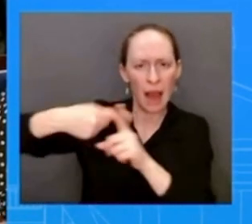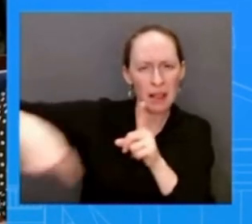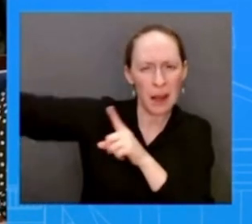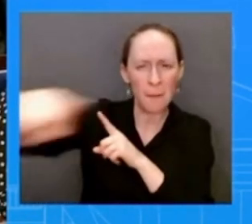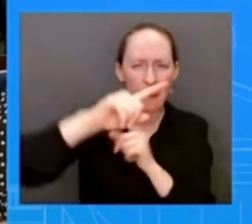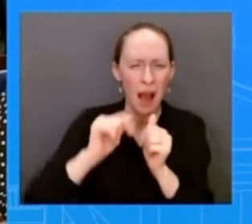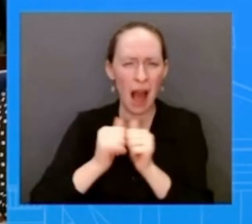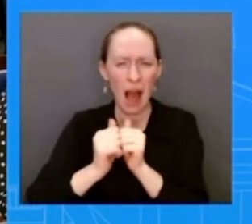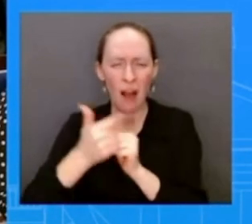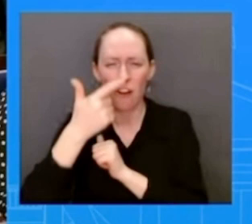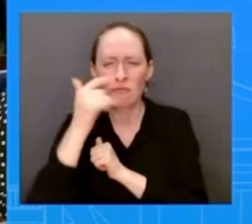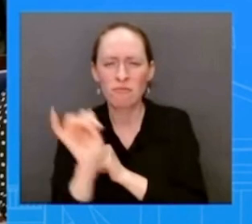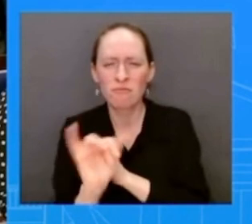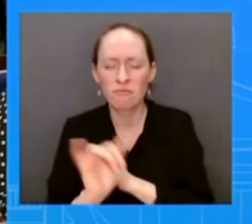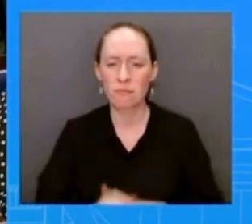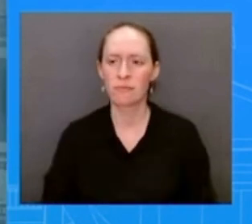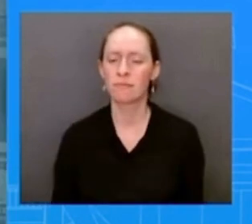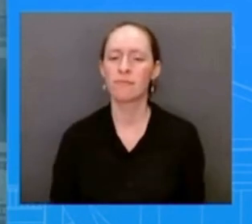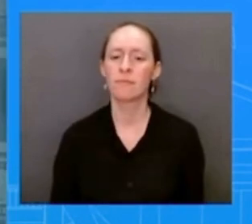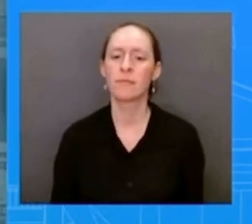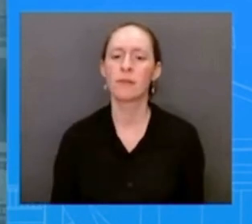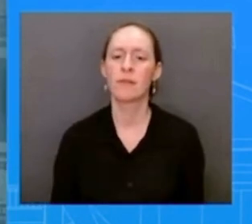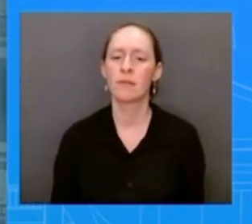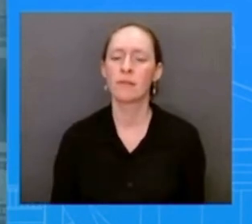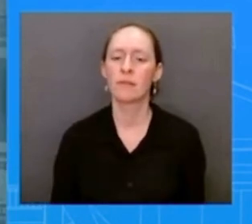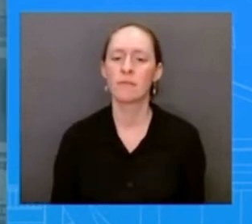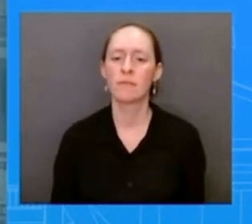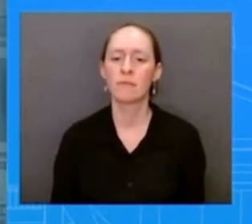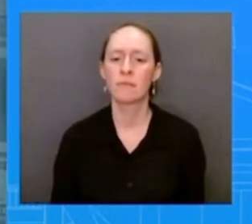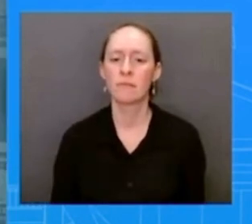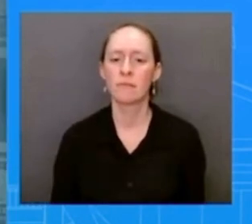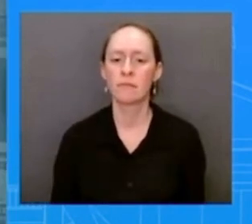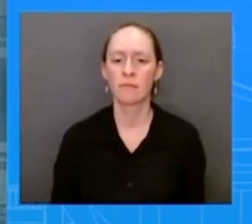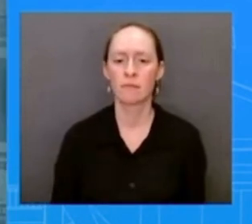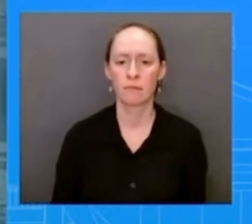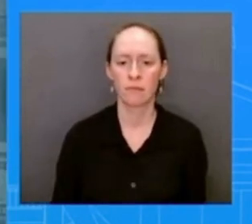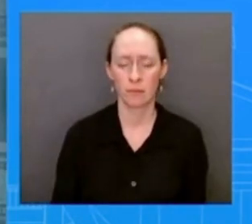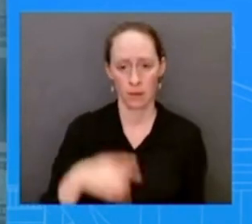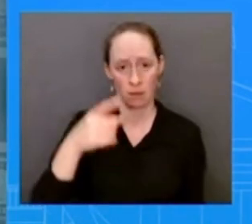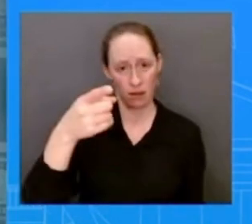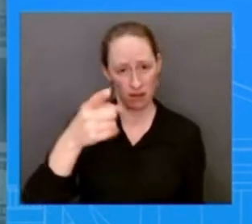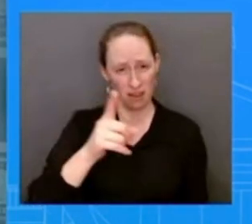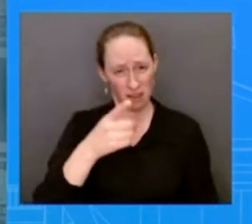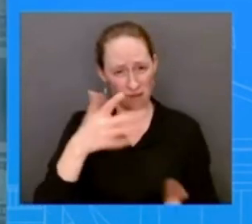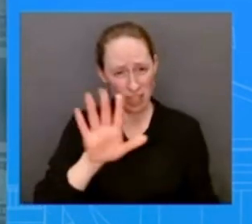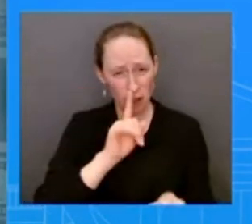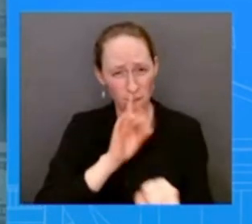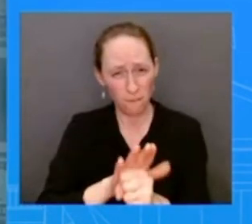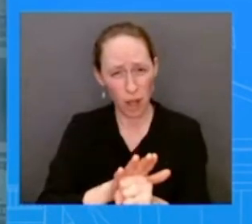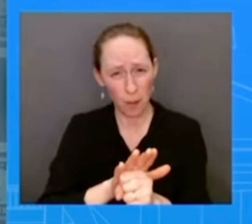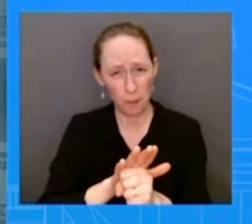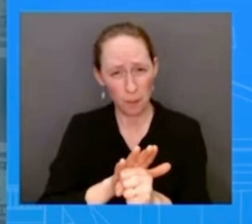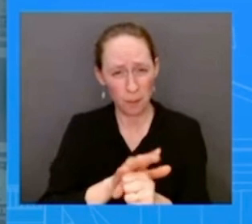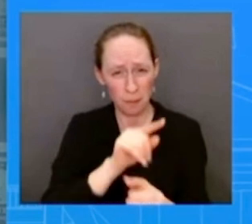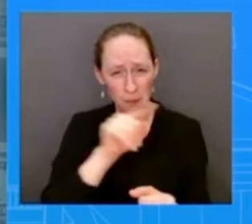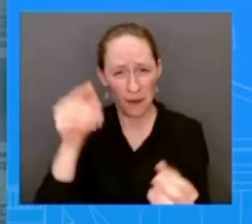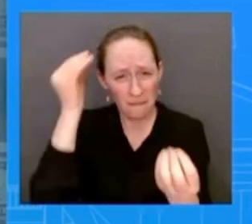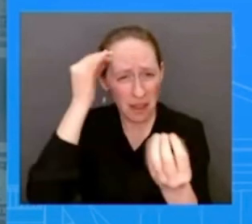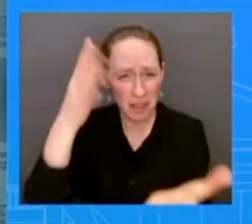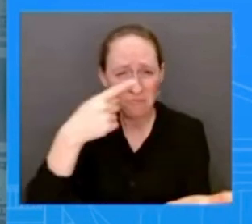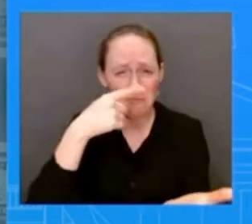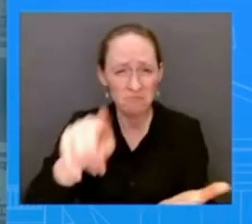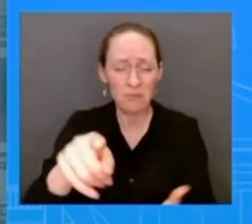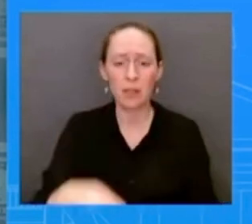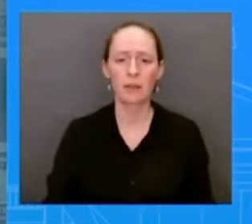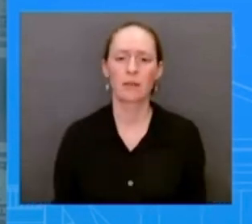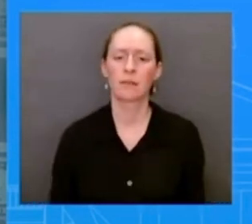if there would be if that data is confirmed so i just want to be very careful you you stated it but i have to state it from here that the fed is independent and we do not comment on